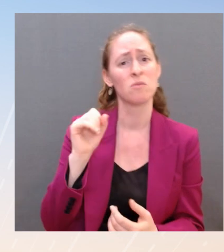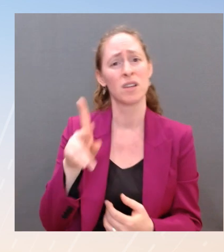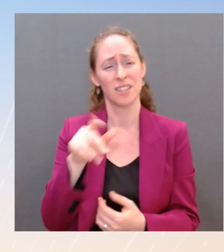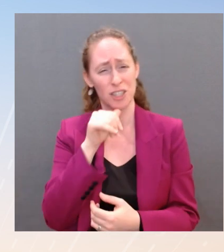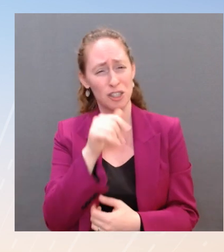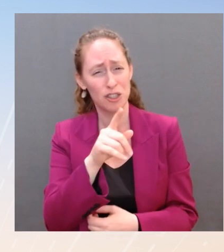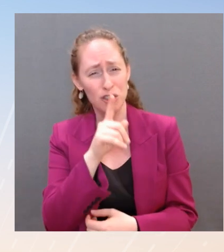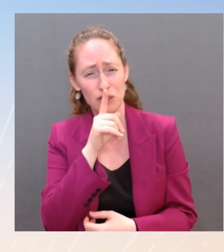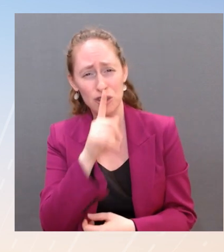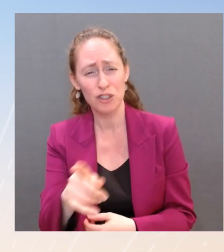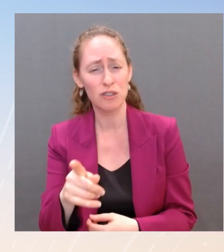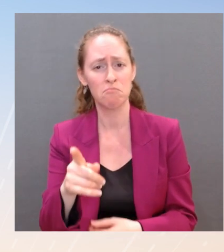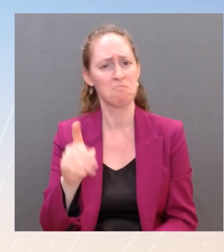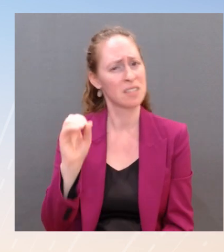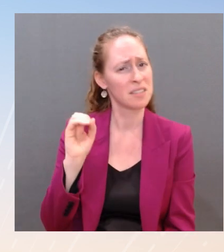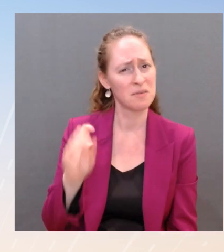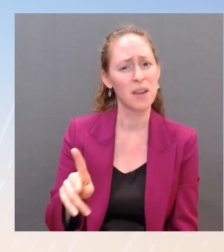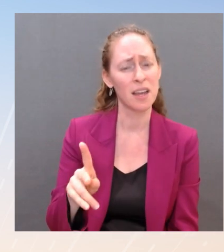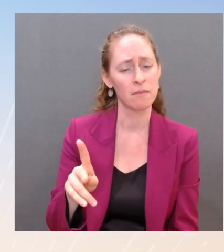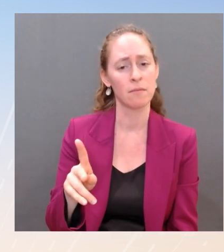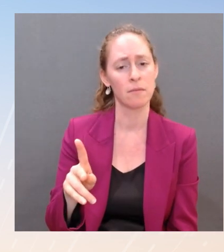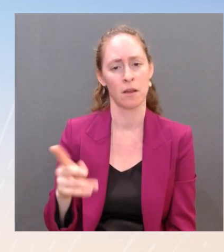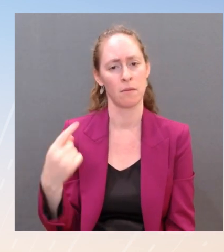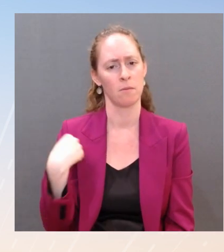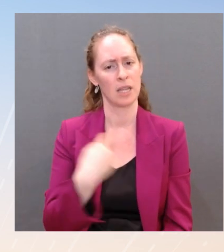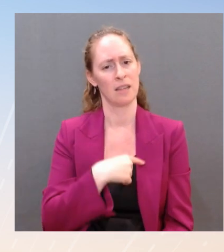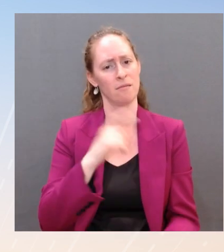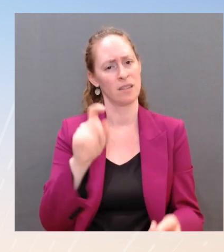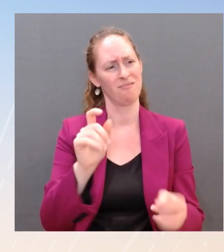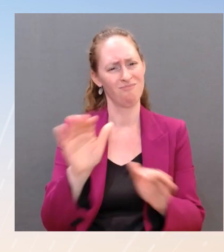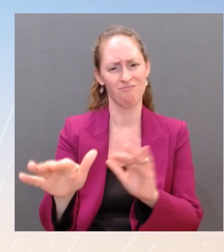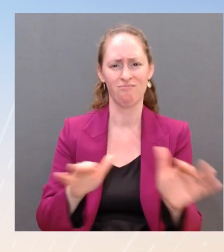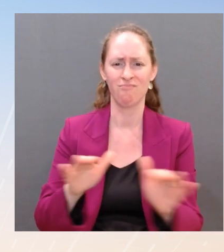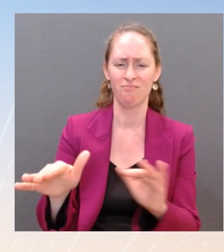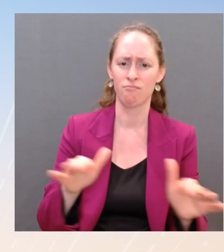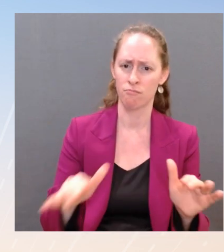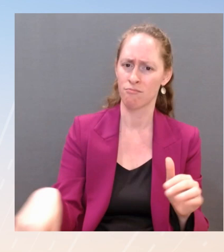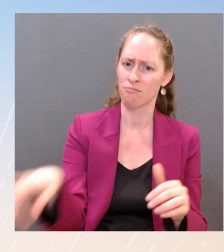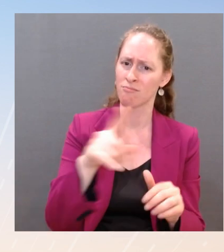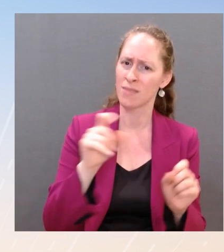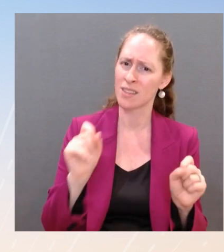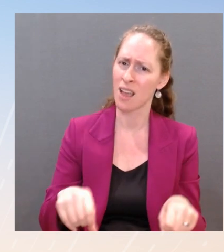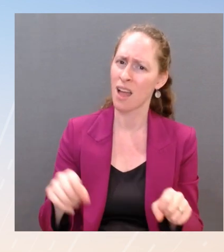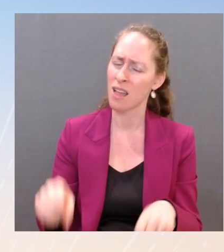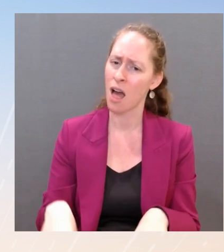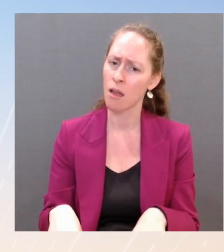board. But I'm so glad that you did that with your son in particular. Wonderful. Thank you, Ayana. Thank you.